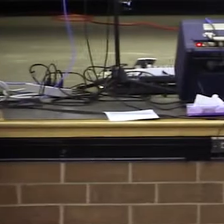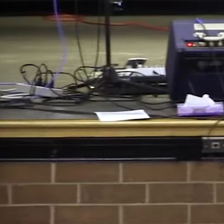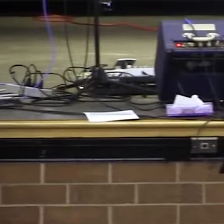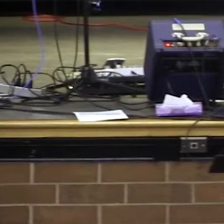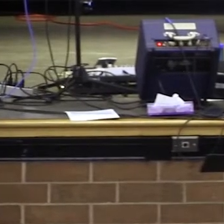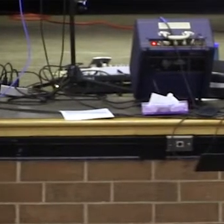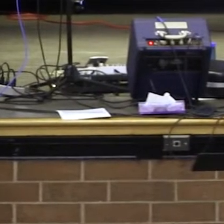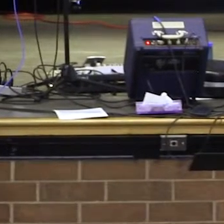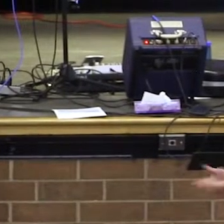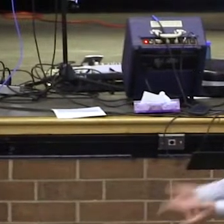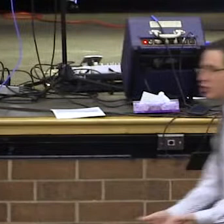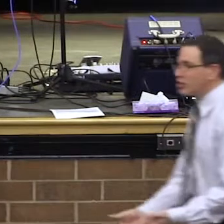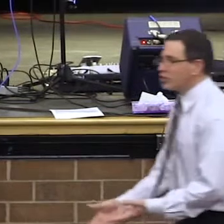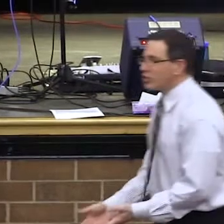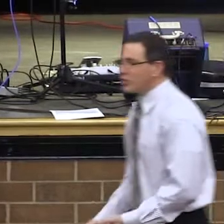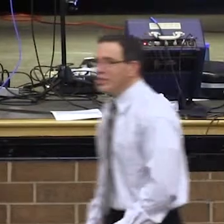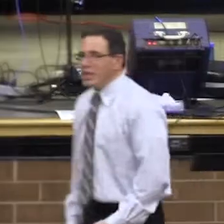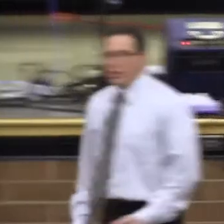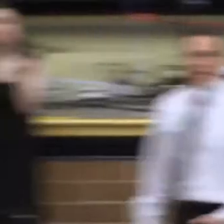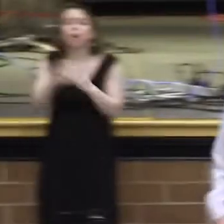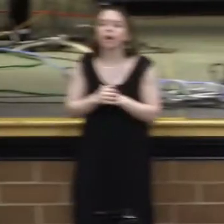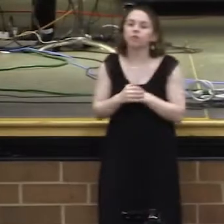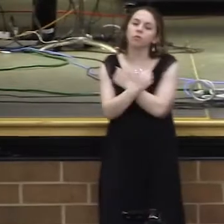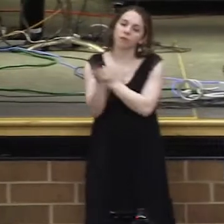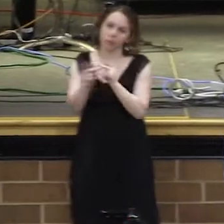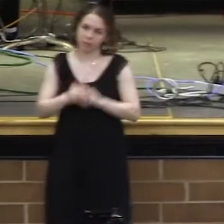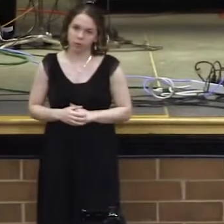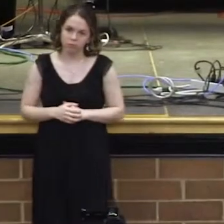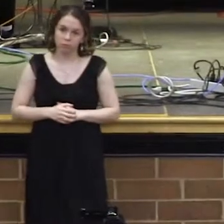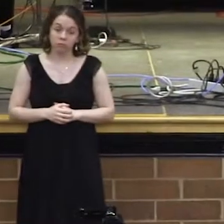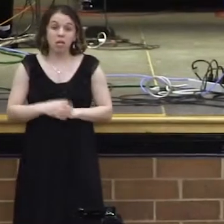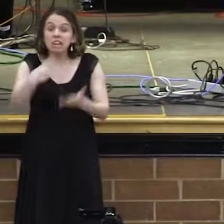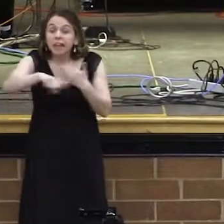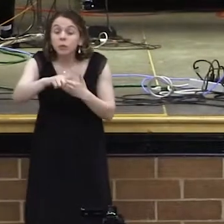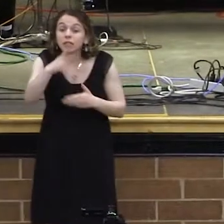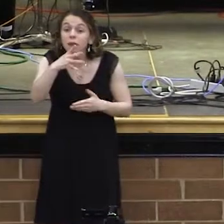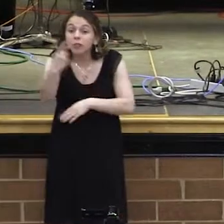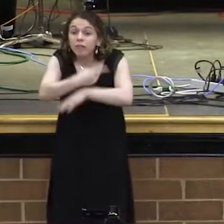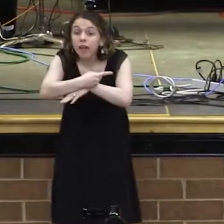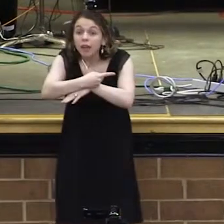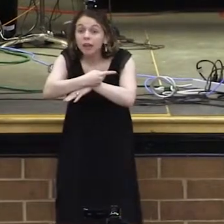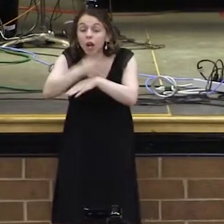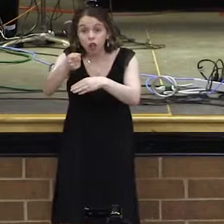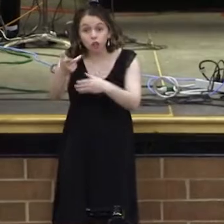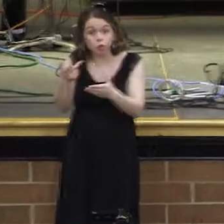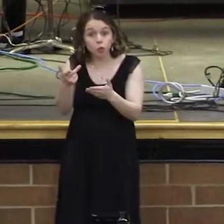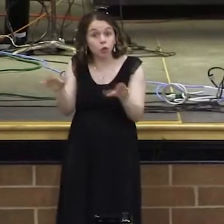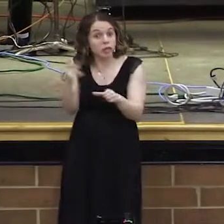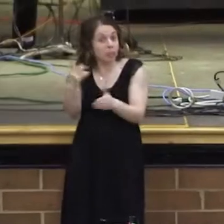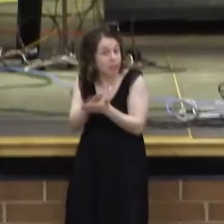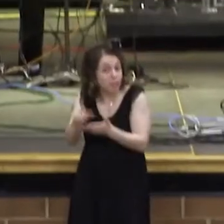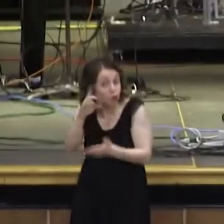Mother's day next week okay are you being nice to your children do J in out work are you treating them like you want want to be treated somebody say